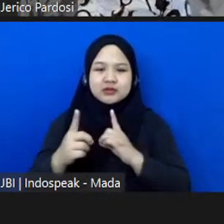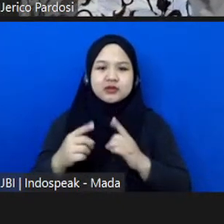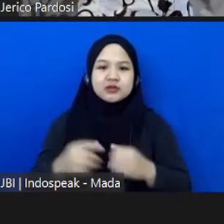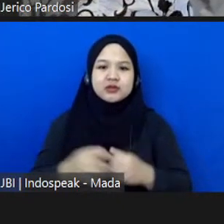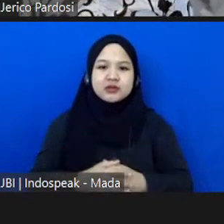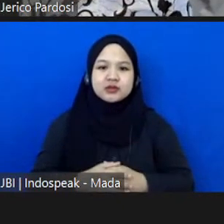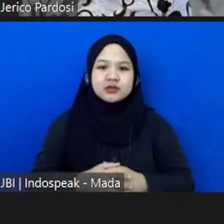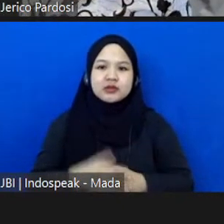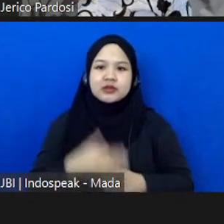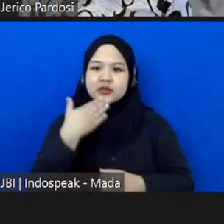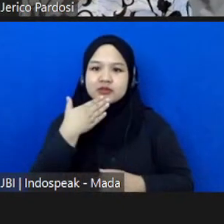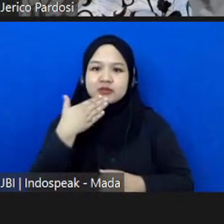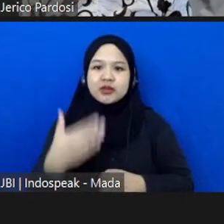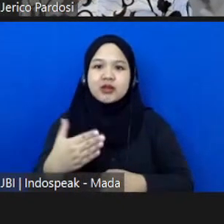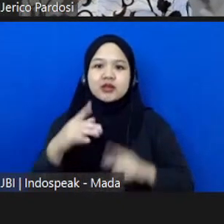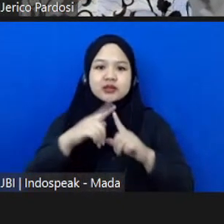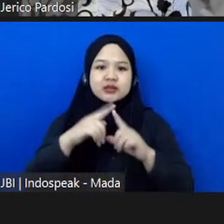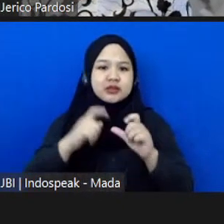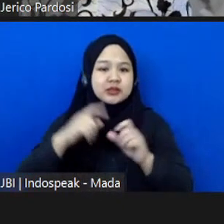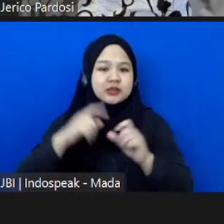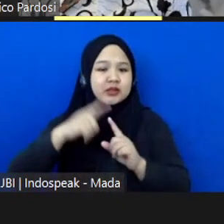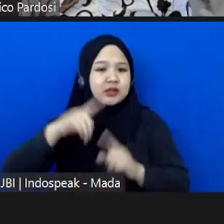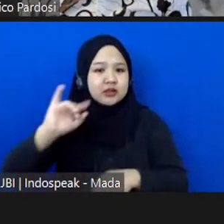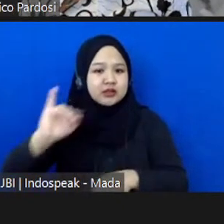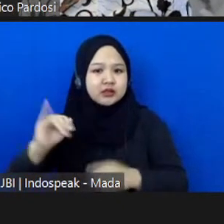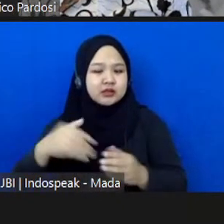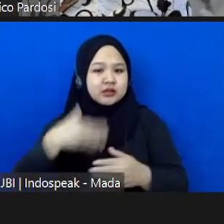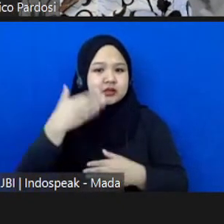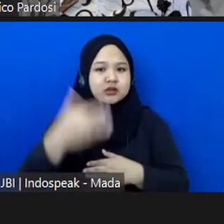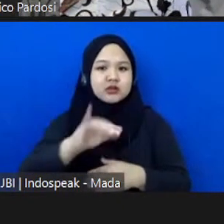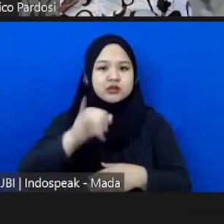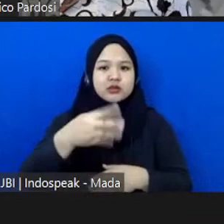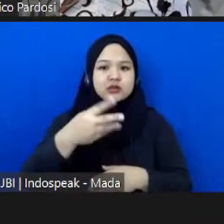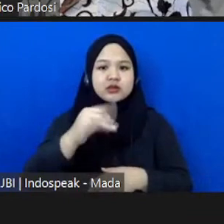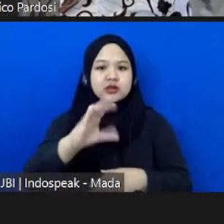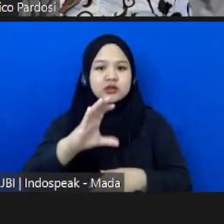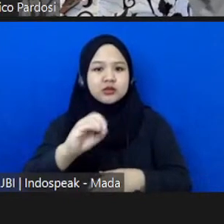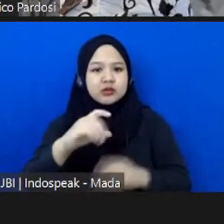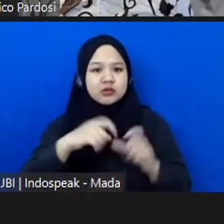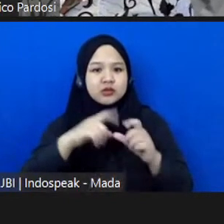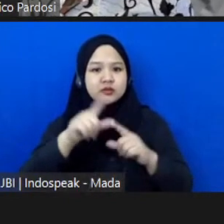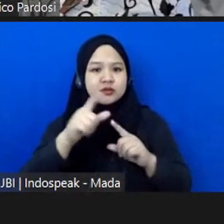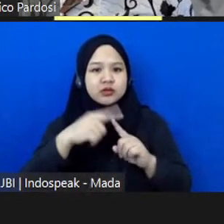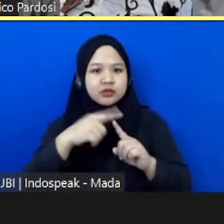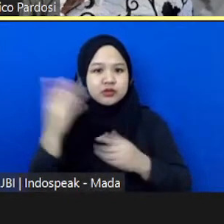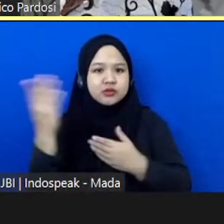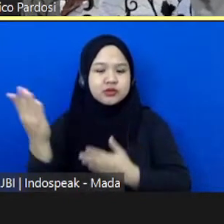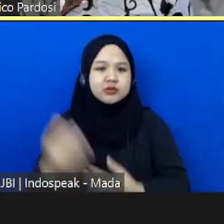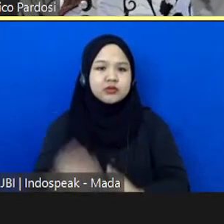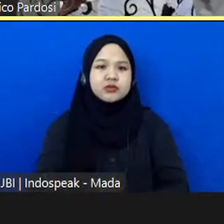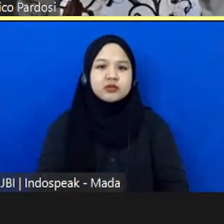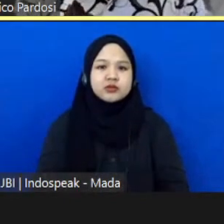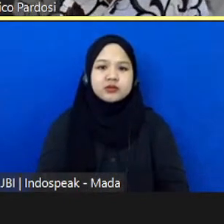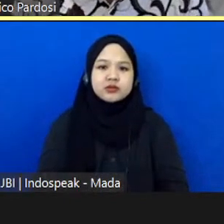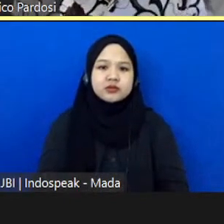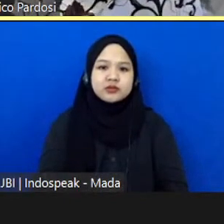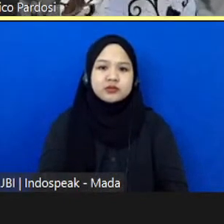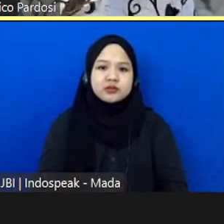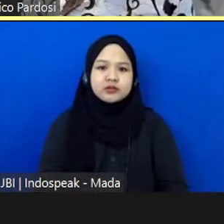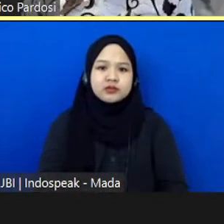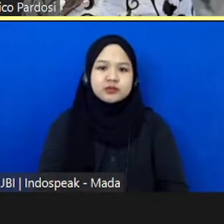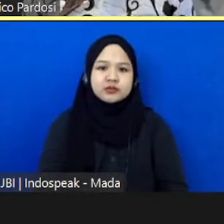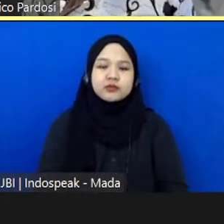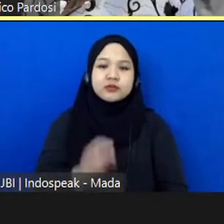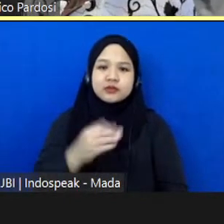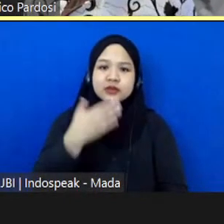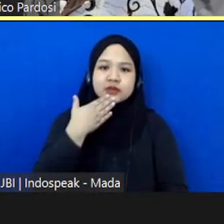right, thank you so much, Asti. Now, Mas Jericho or Mas Salut, silahkan. Yes, thank you, Maruri. Thank you,